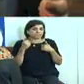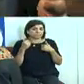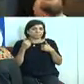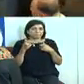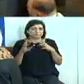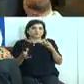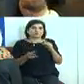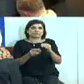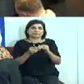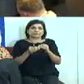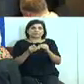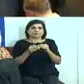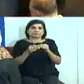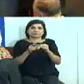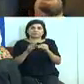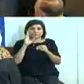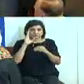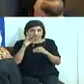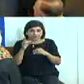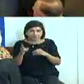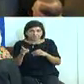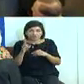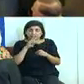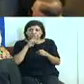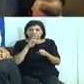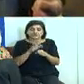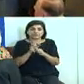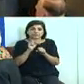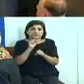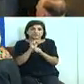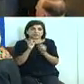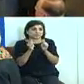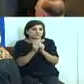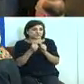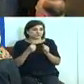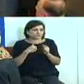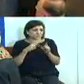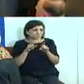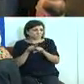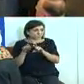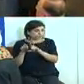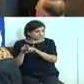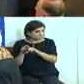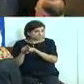to you. Will you commit to work with me as well?